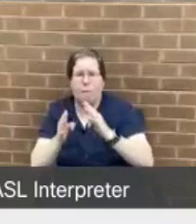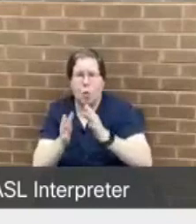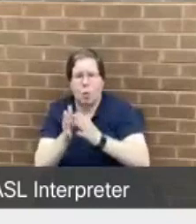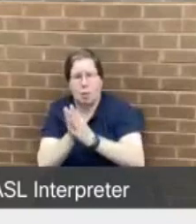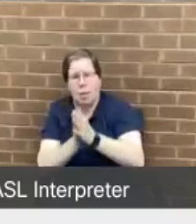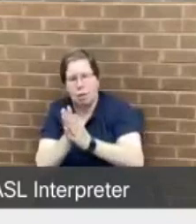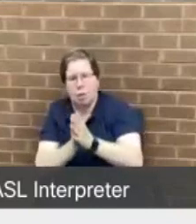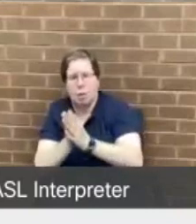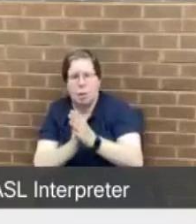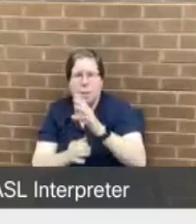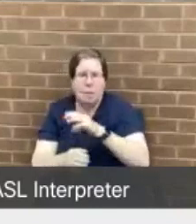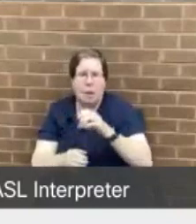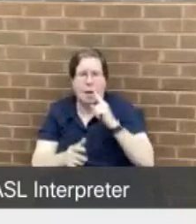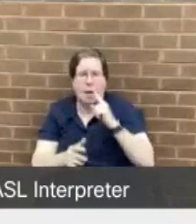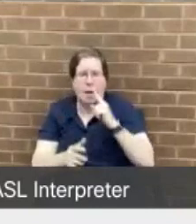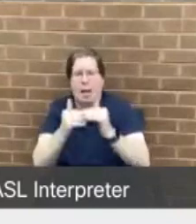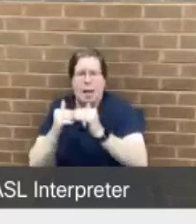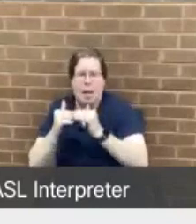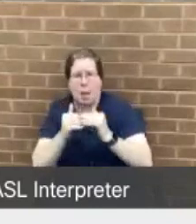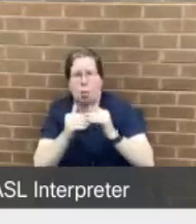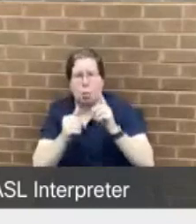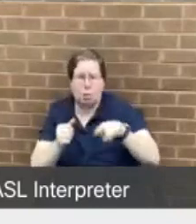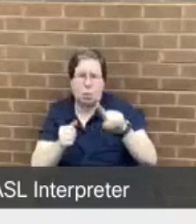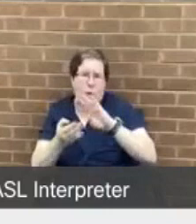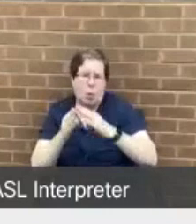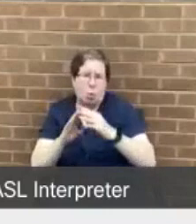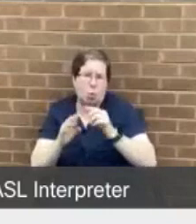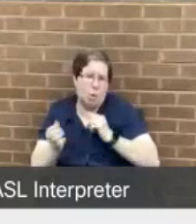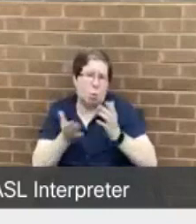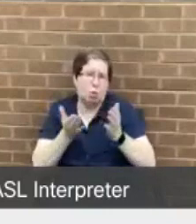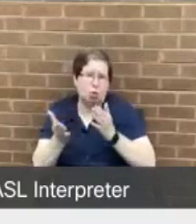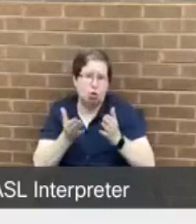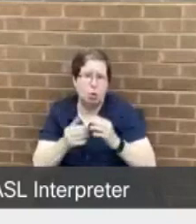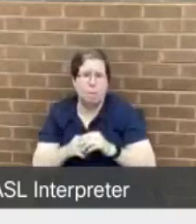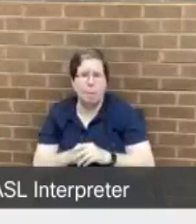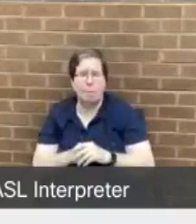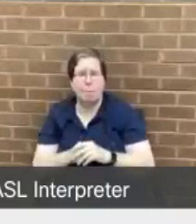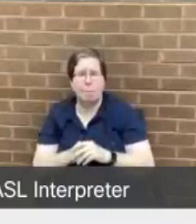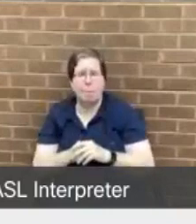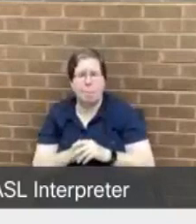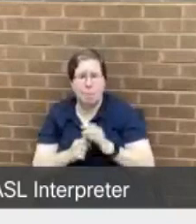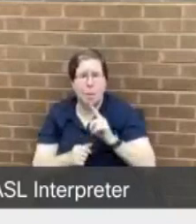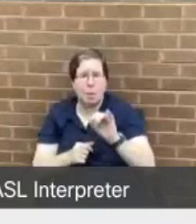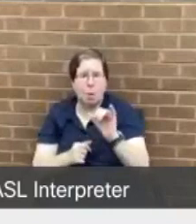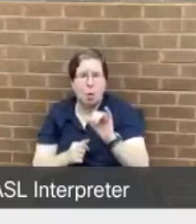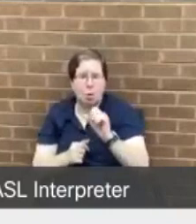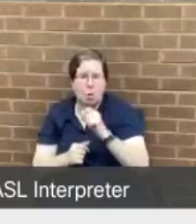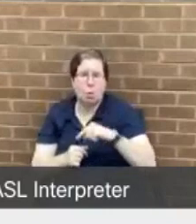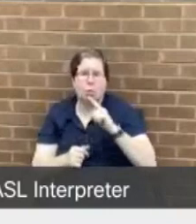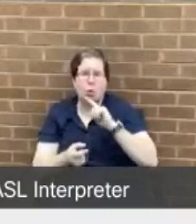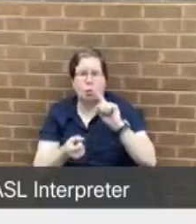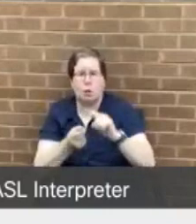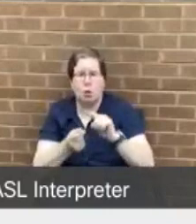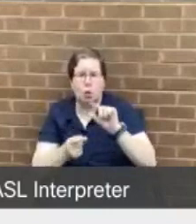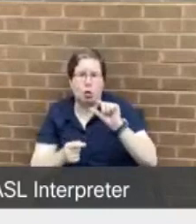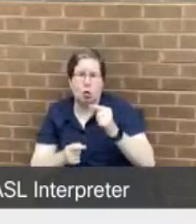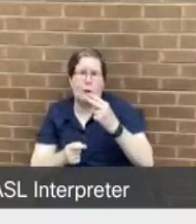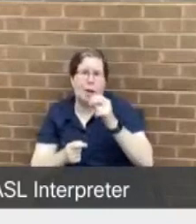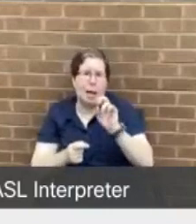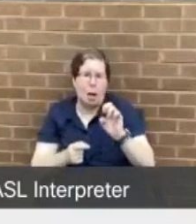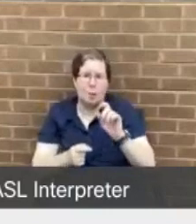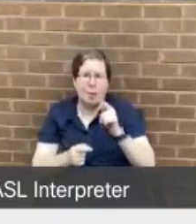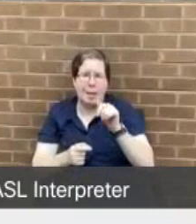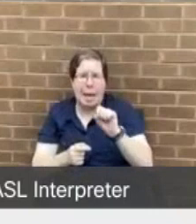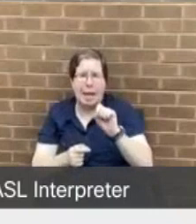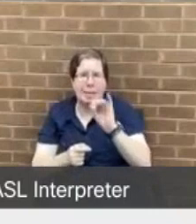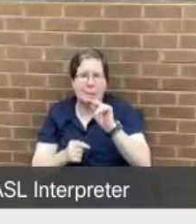provide meaningful benefits to the communities that we serve. MTA is also committed to reducing greenhouse gas emissions and is